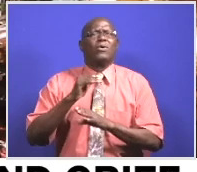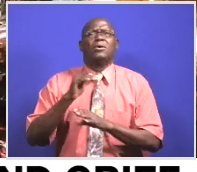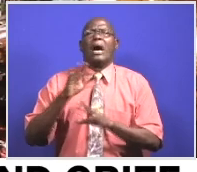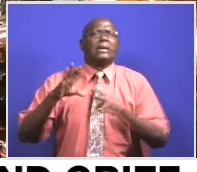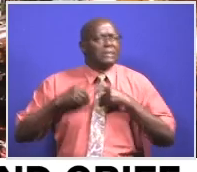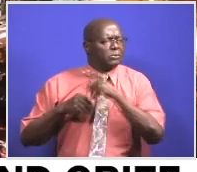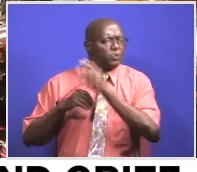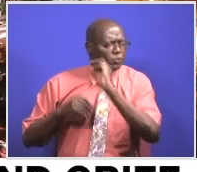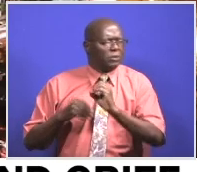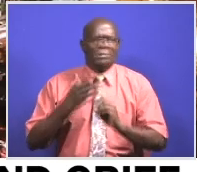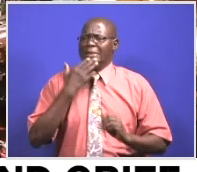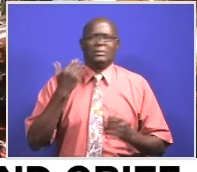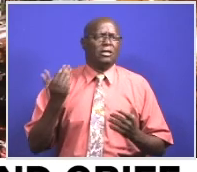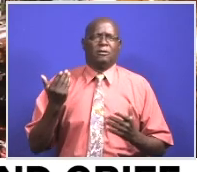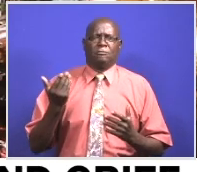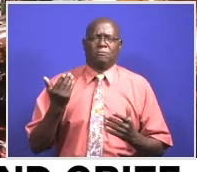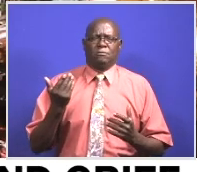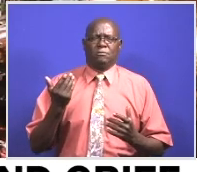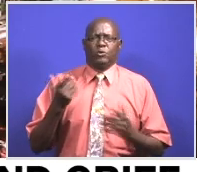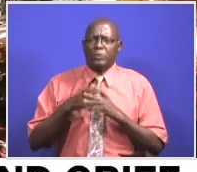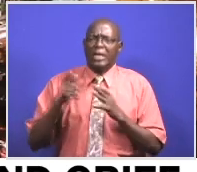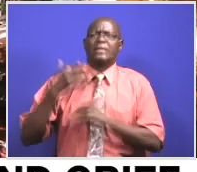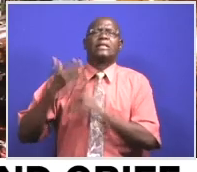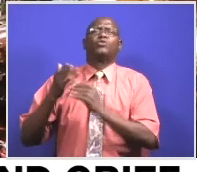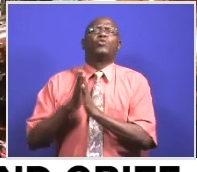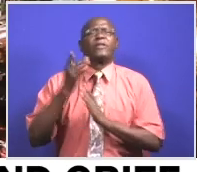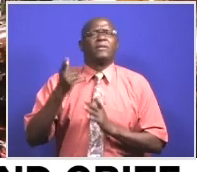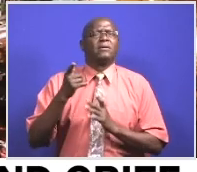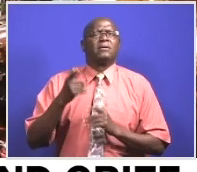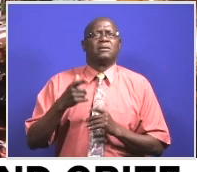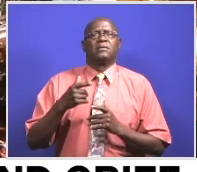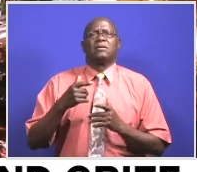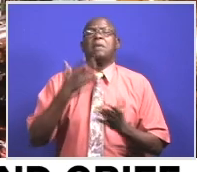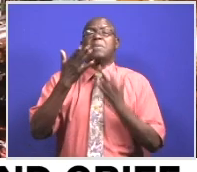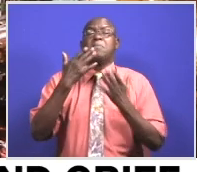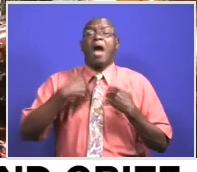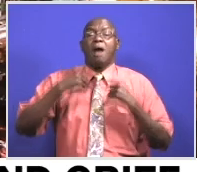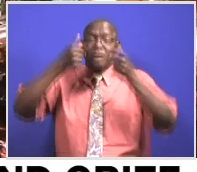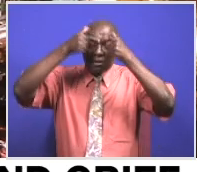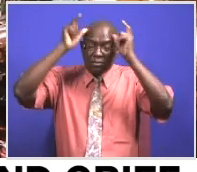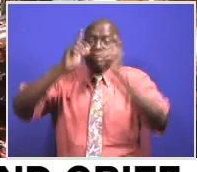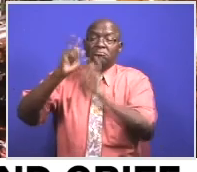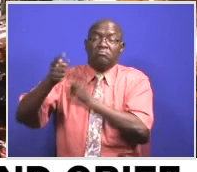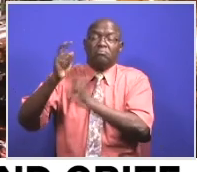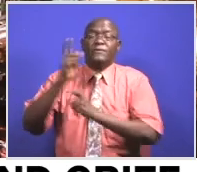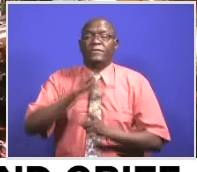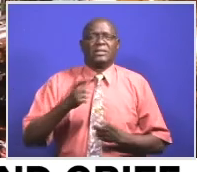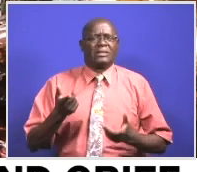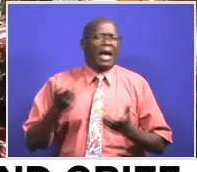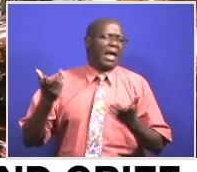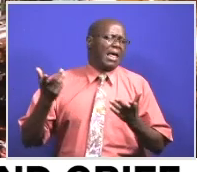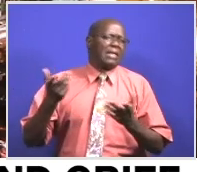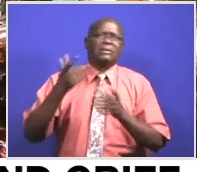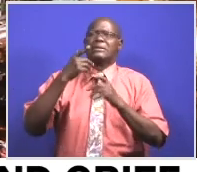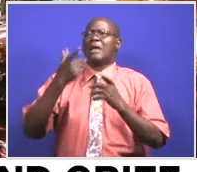have accepted, you know, to end a relationship with you. Even maybe you have gone into the ratio. I should not have gone through that. So there is